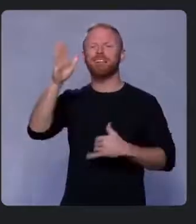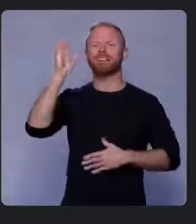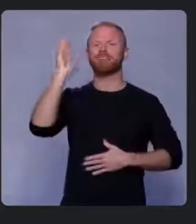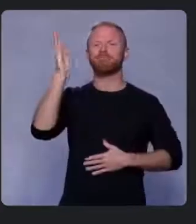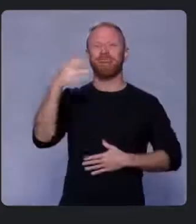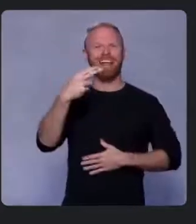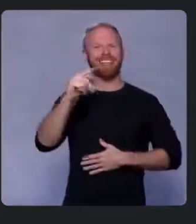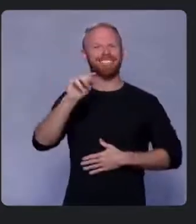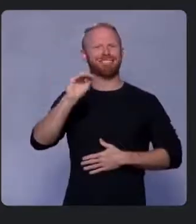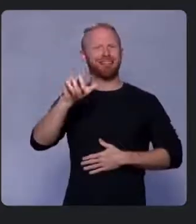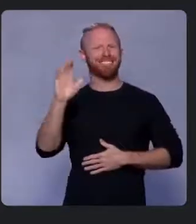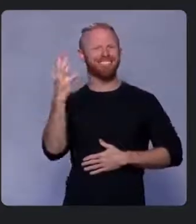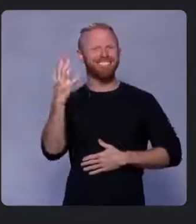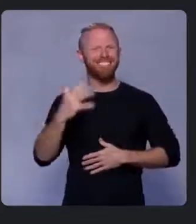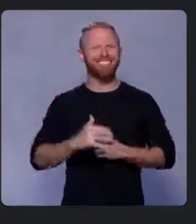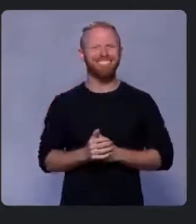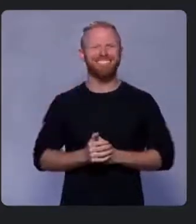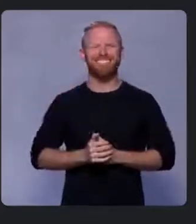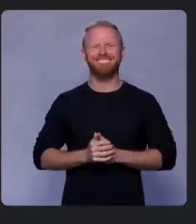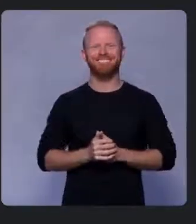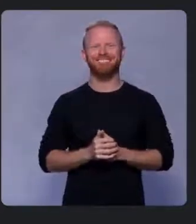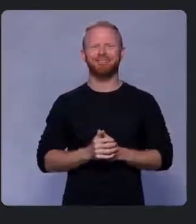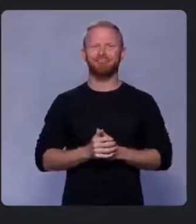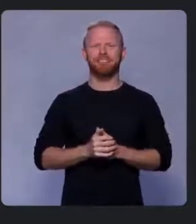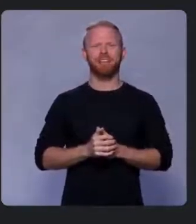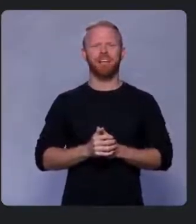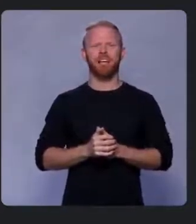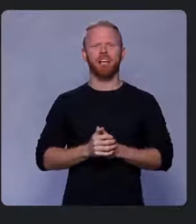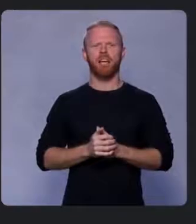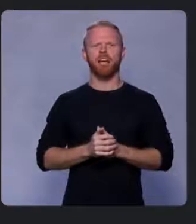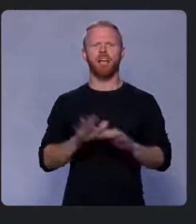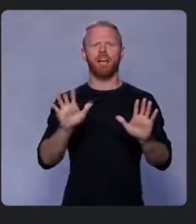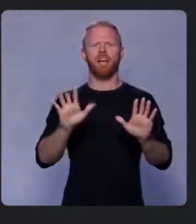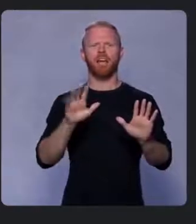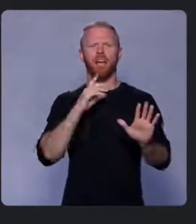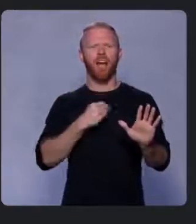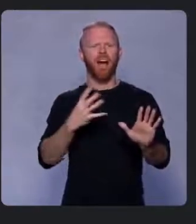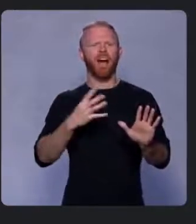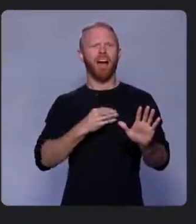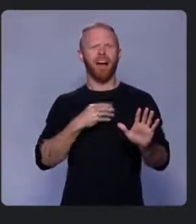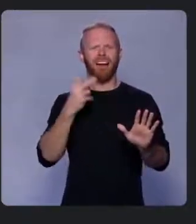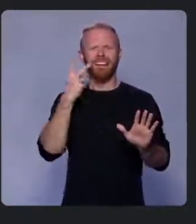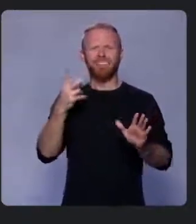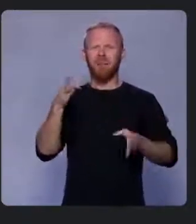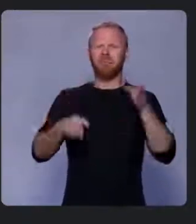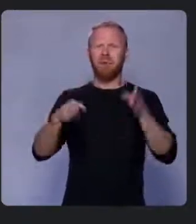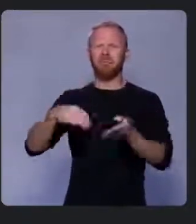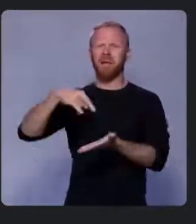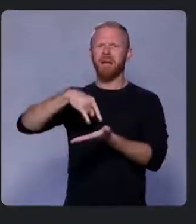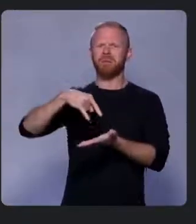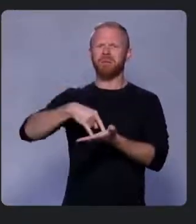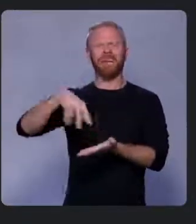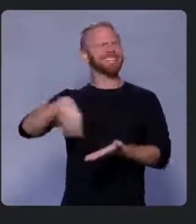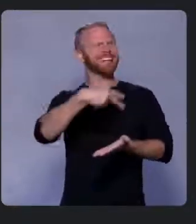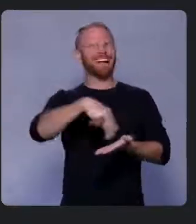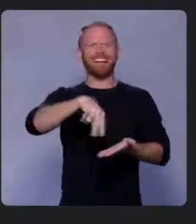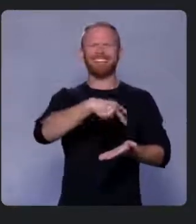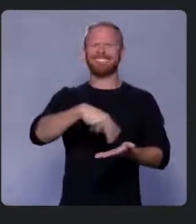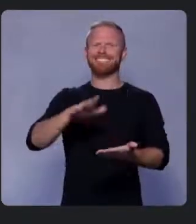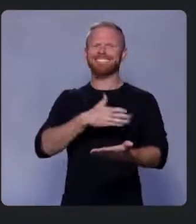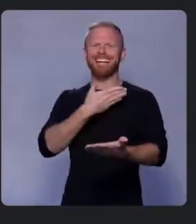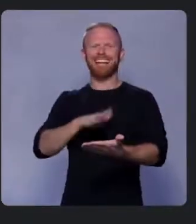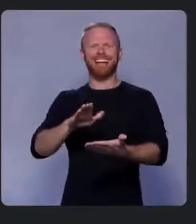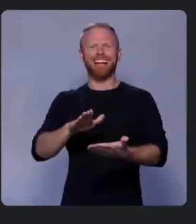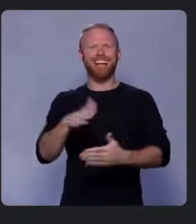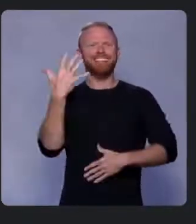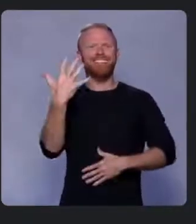HTML5. Nothing brings joy to my heart more than robotic androids dancing and singing. 5, 4,